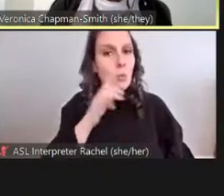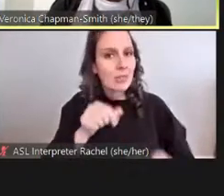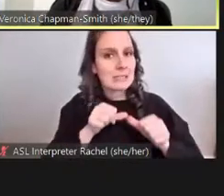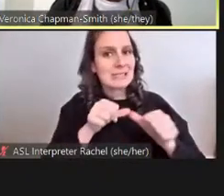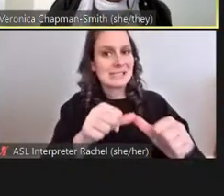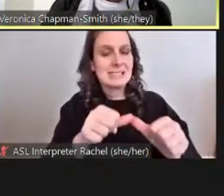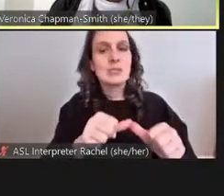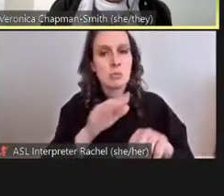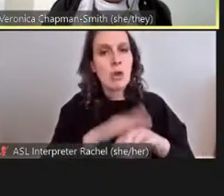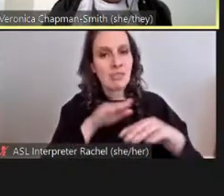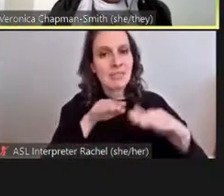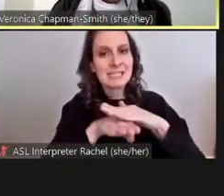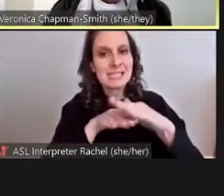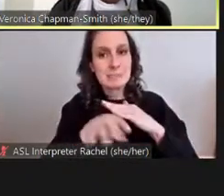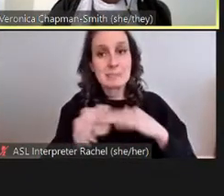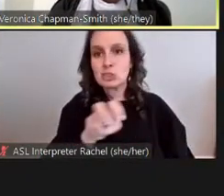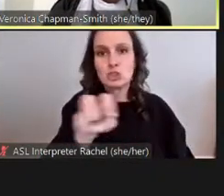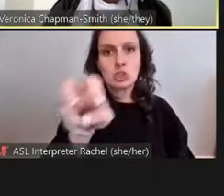our accessibility journey.